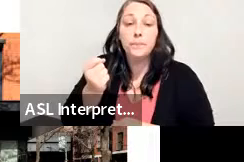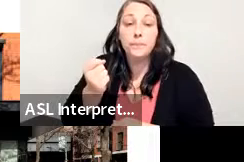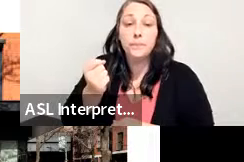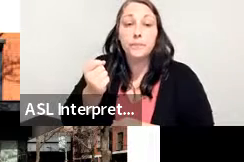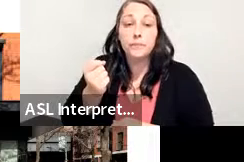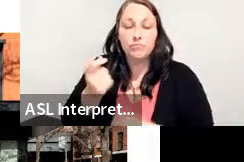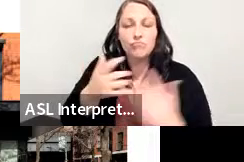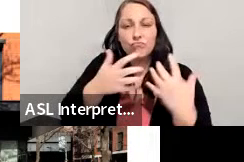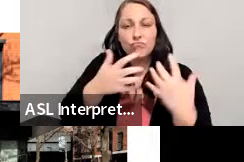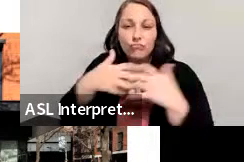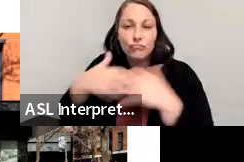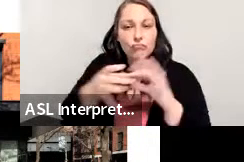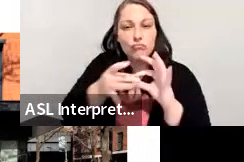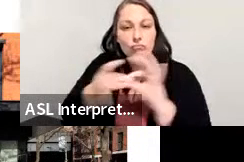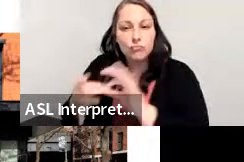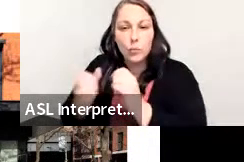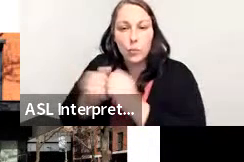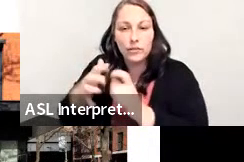our building will be